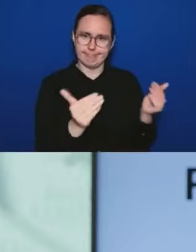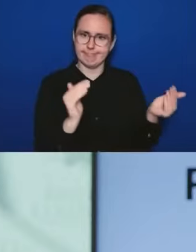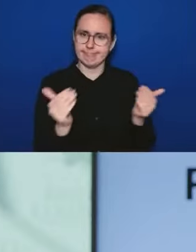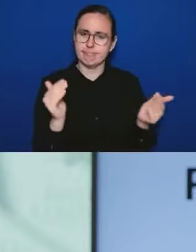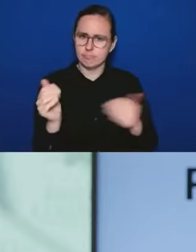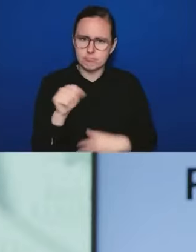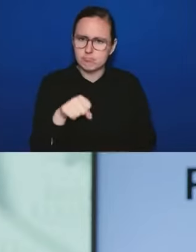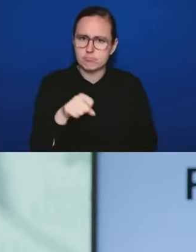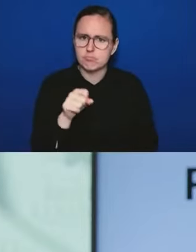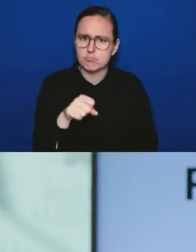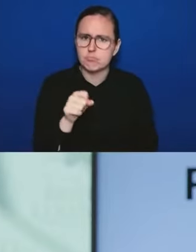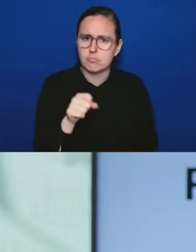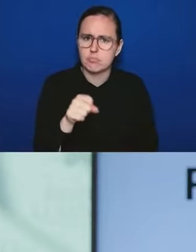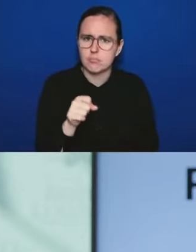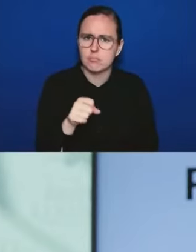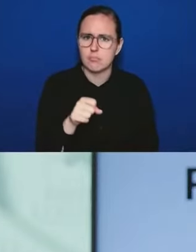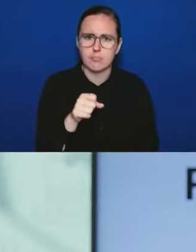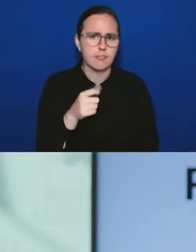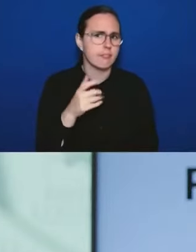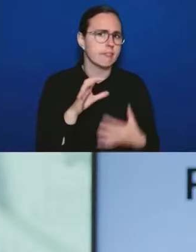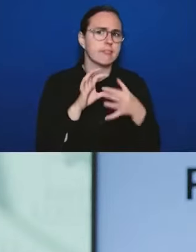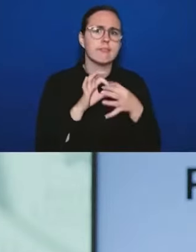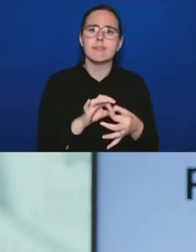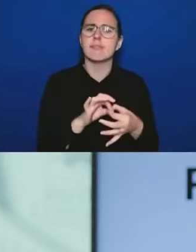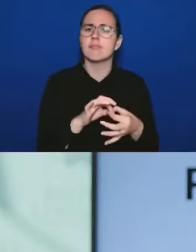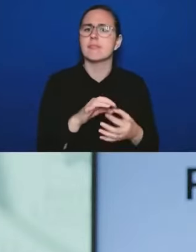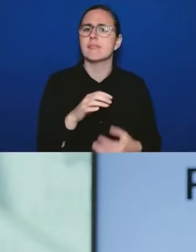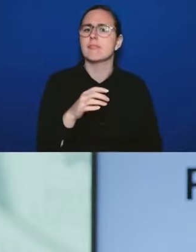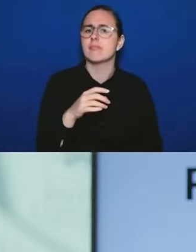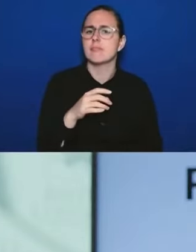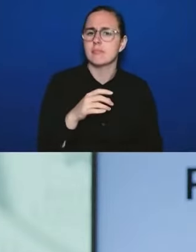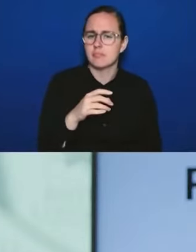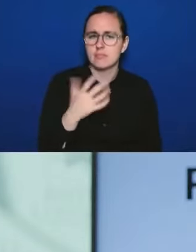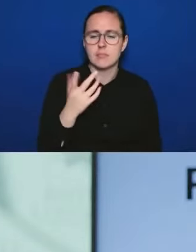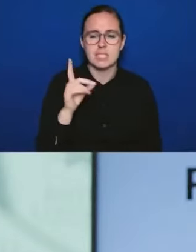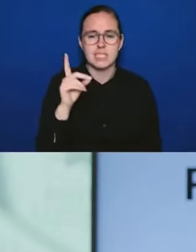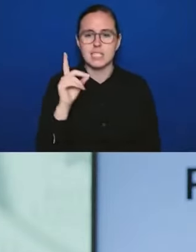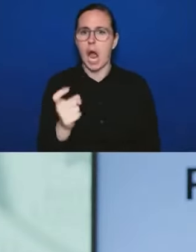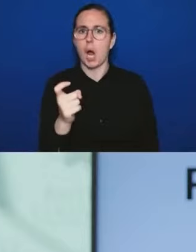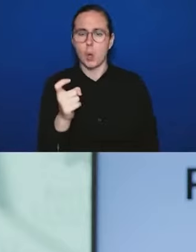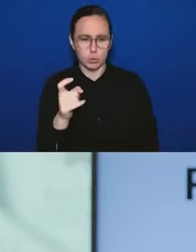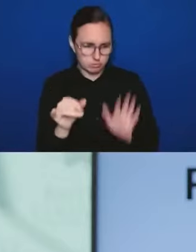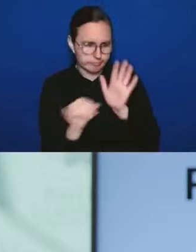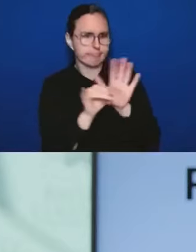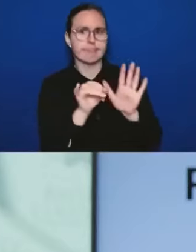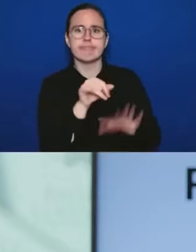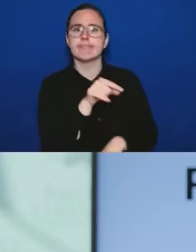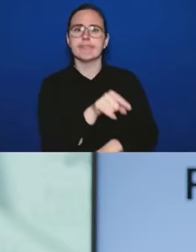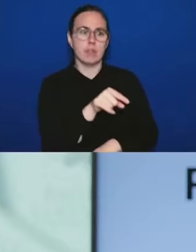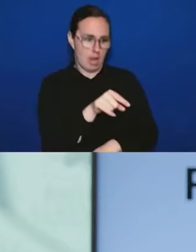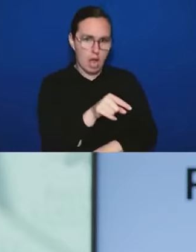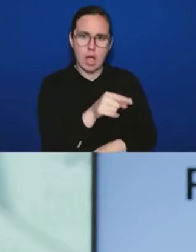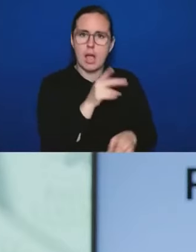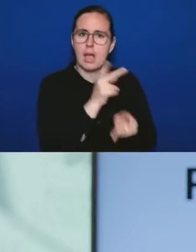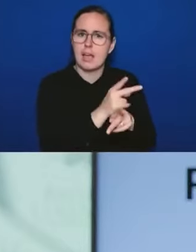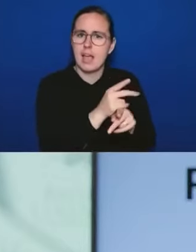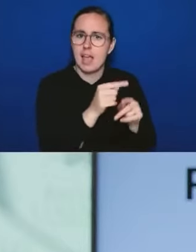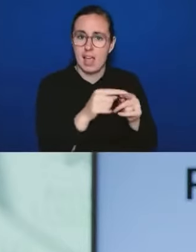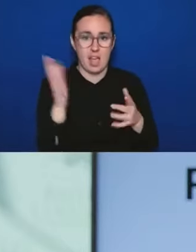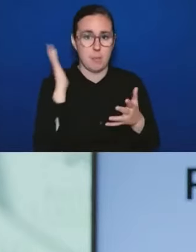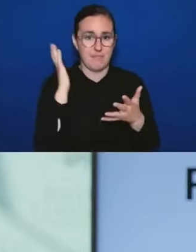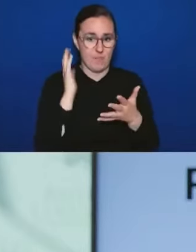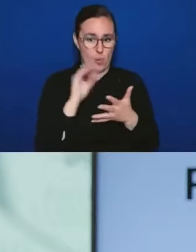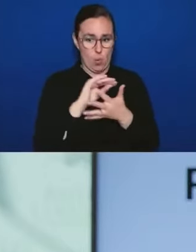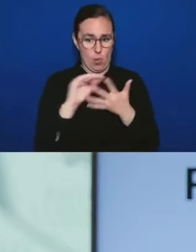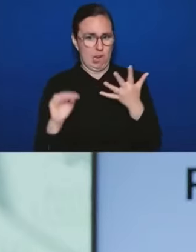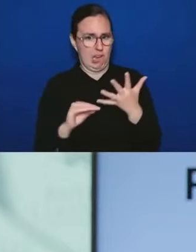for example. We've heard some about that in the last couple of days. And BC has gone from some of the worst in the country to some of the best in the last few years because we've